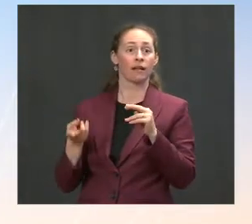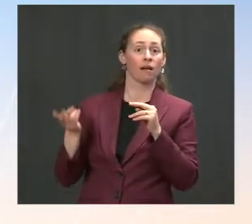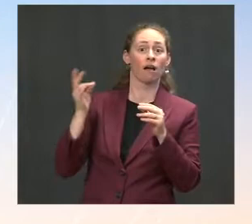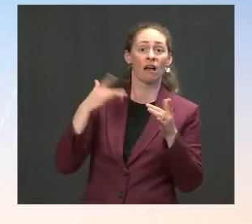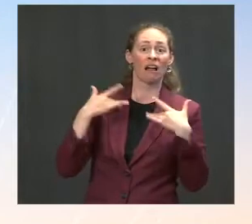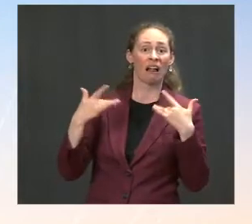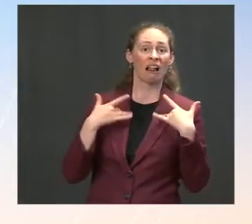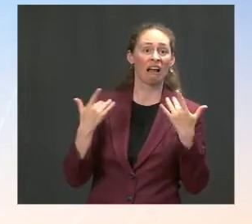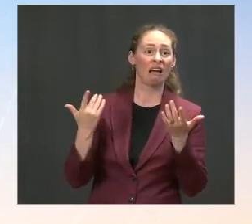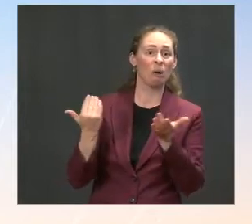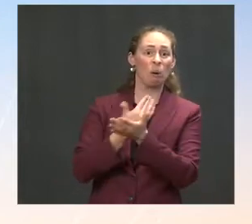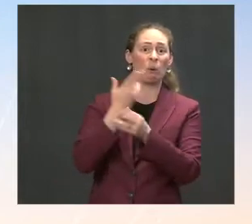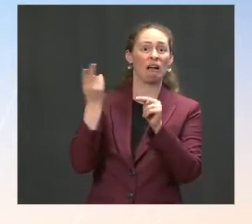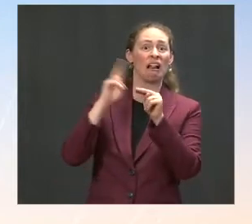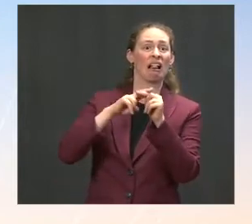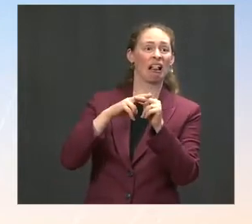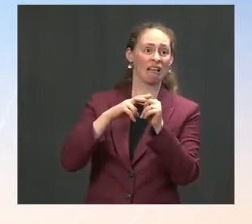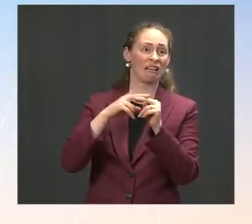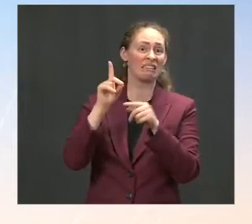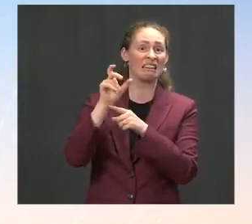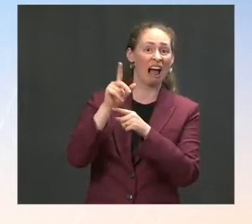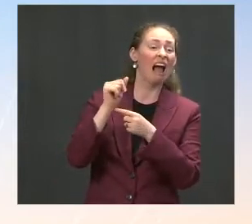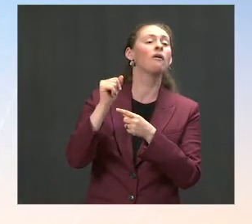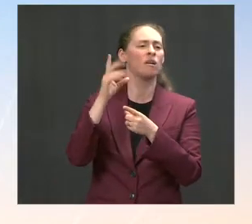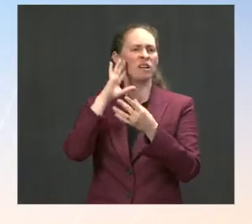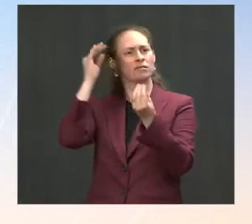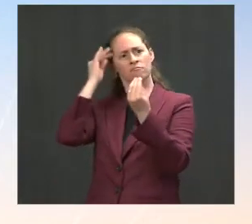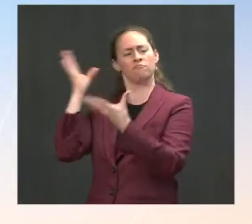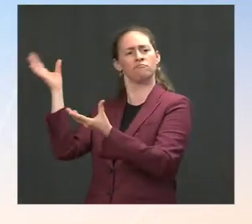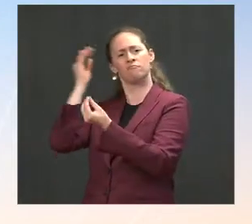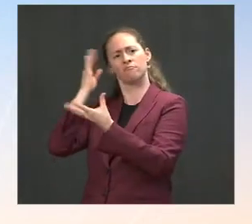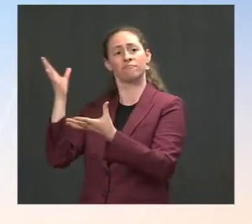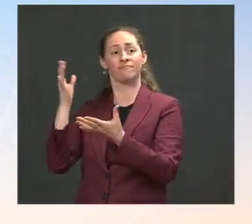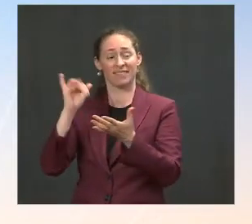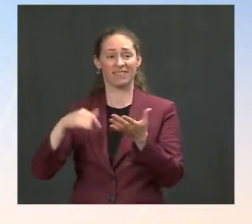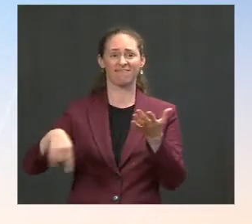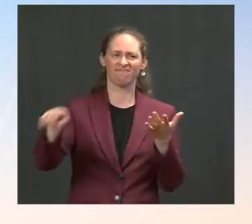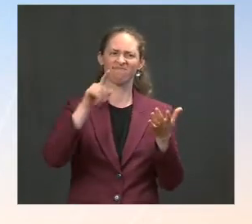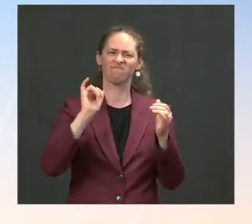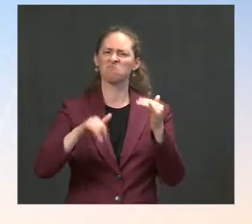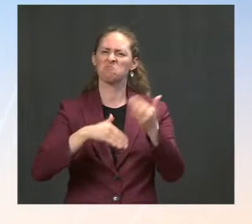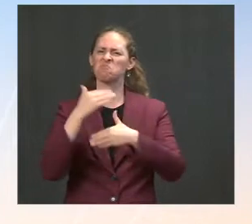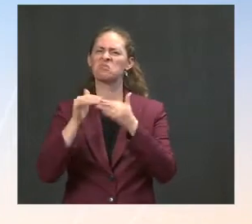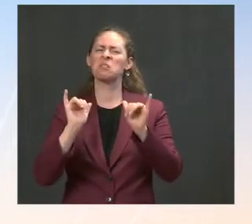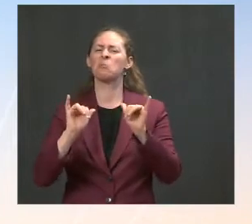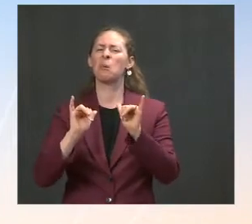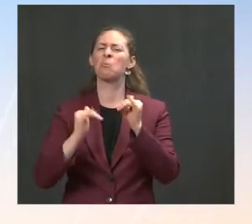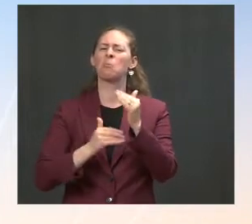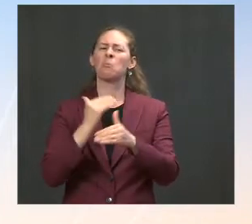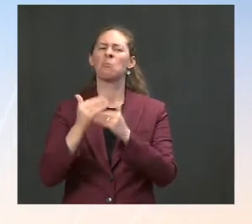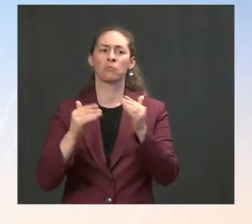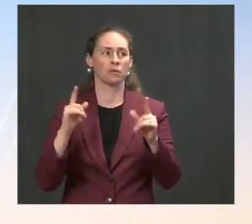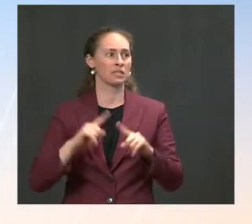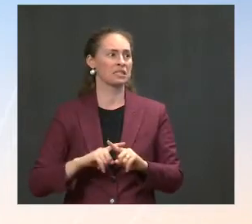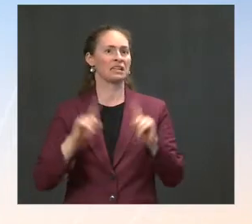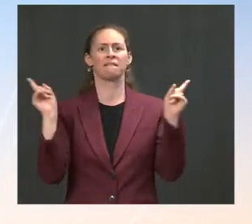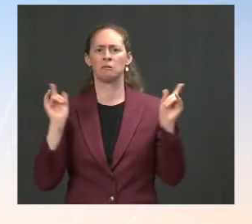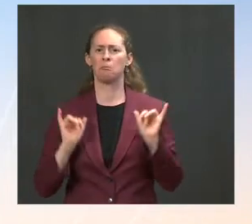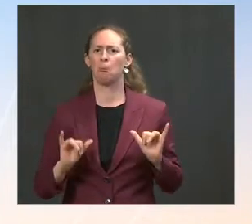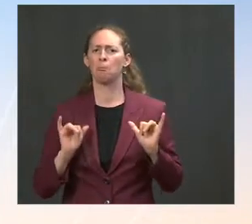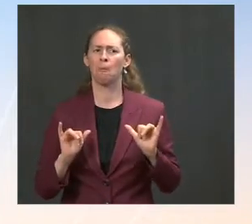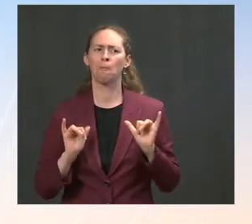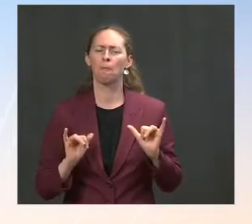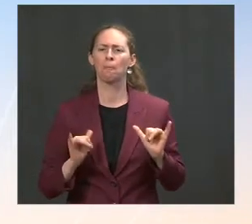certainly steps that they suggest we take as a result. That's an ongoing process. That's not new. So I think he's,